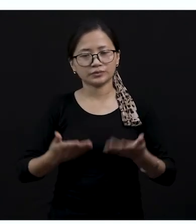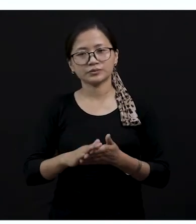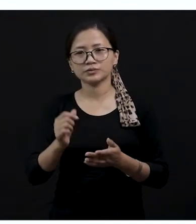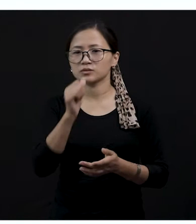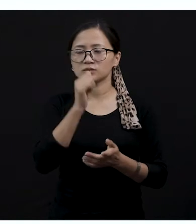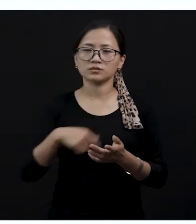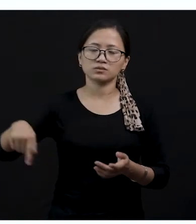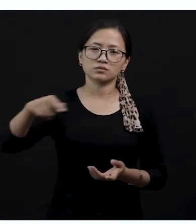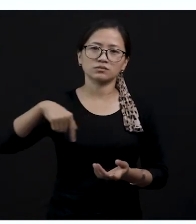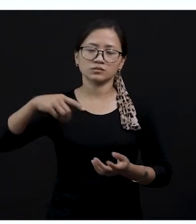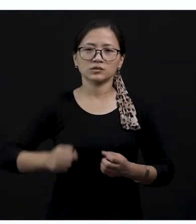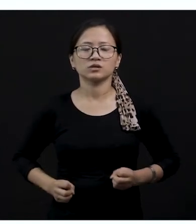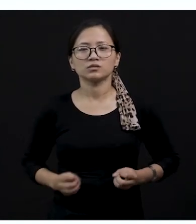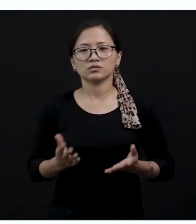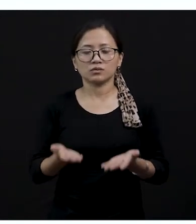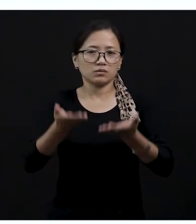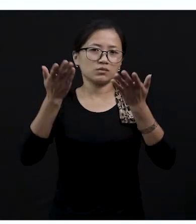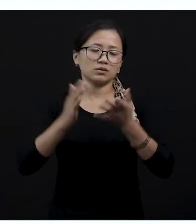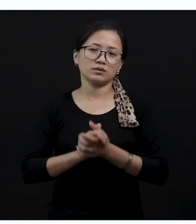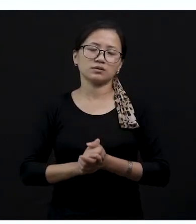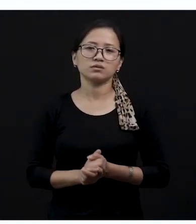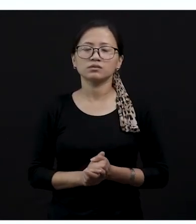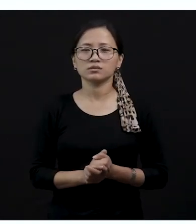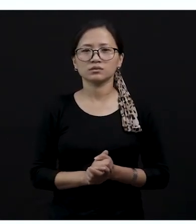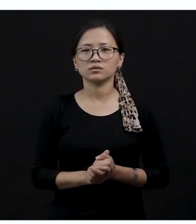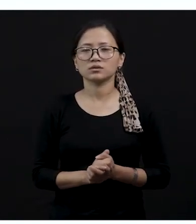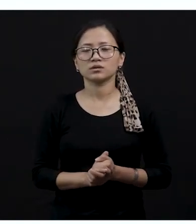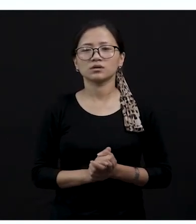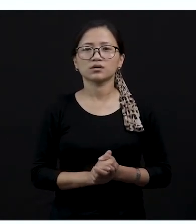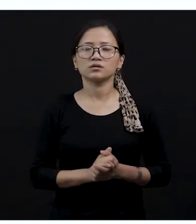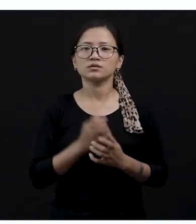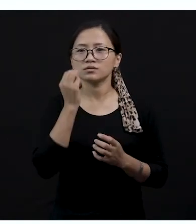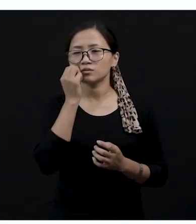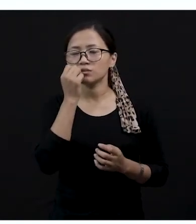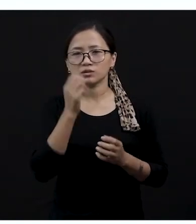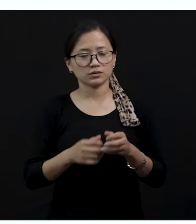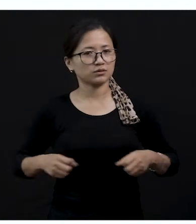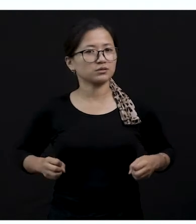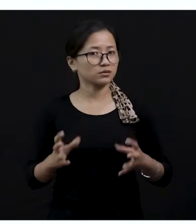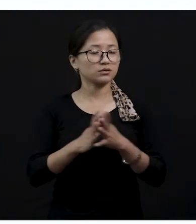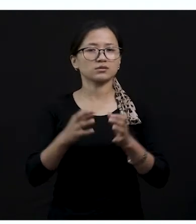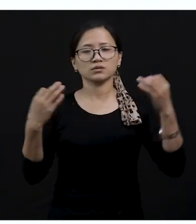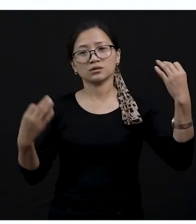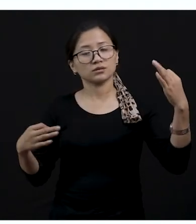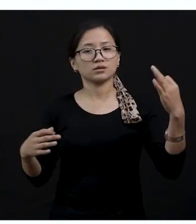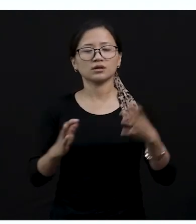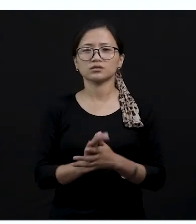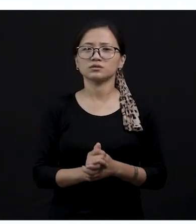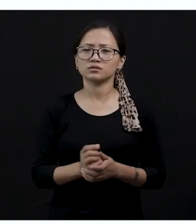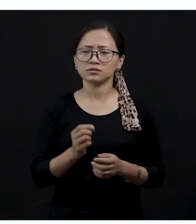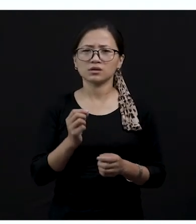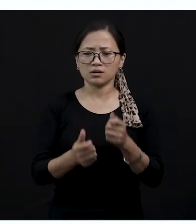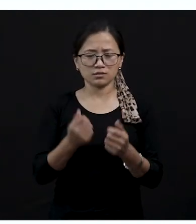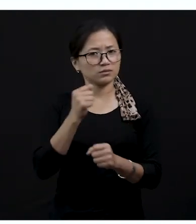that, everything started to glow up. The Timothy started dancing with joy. The gardener started laughing. The ducks